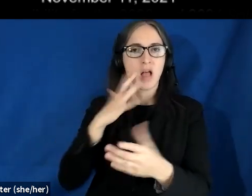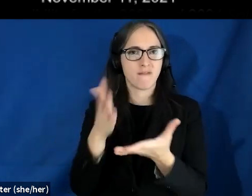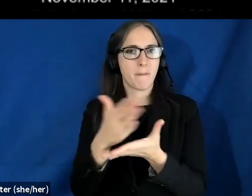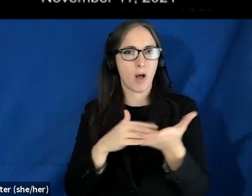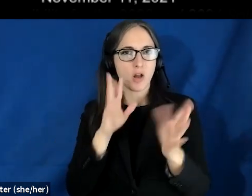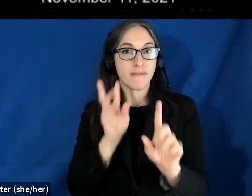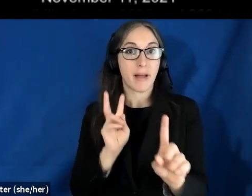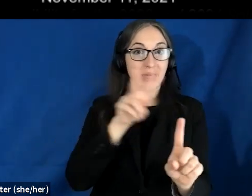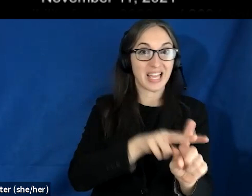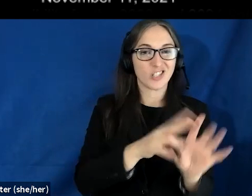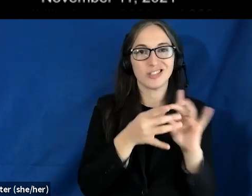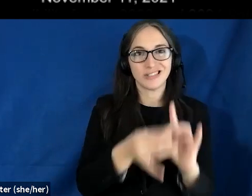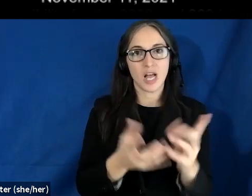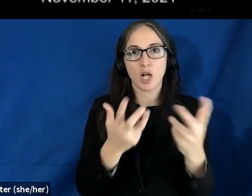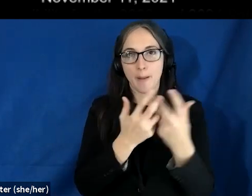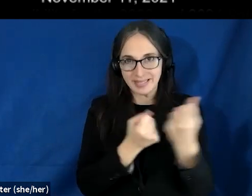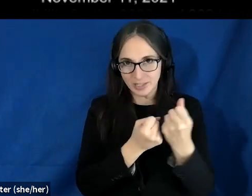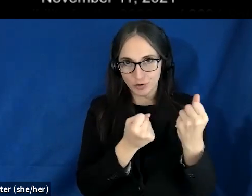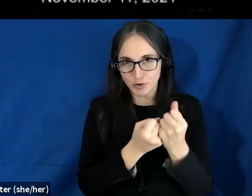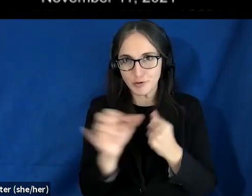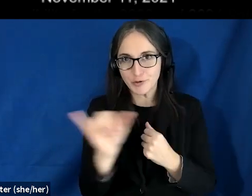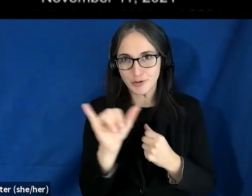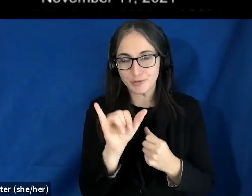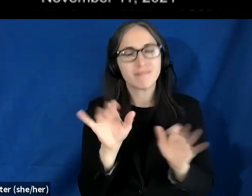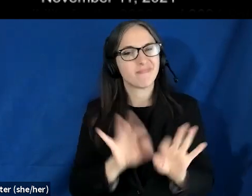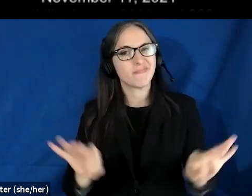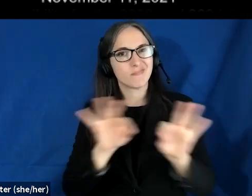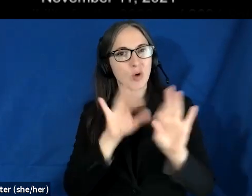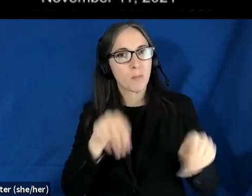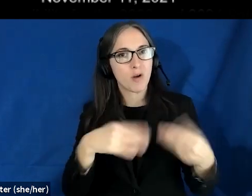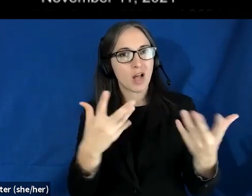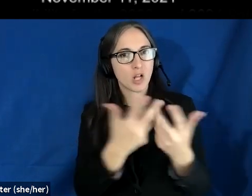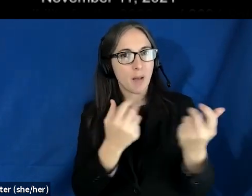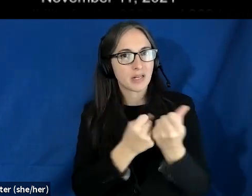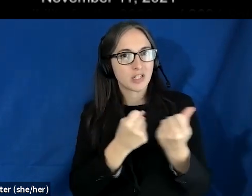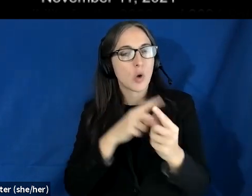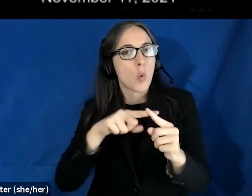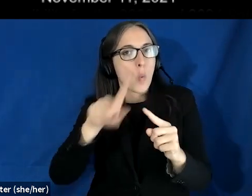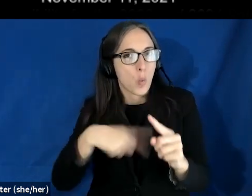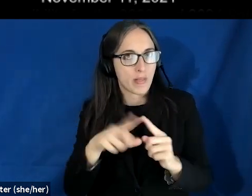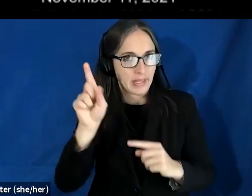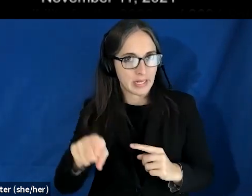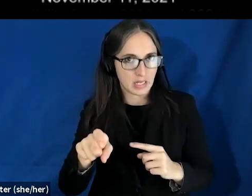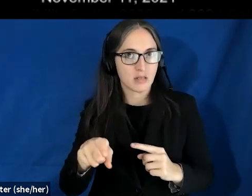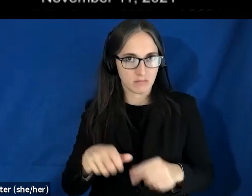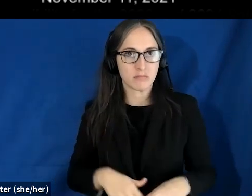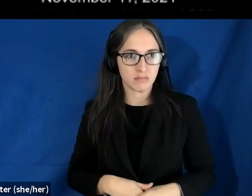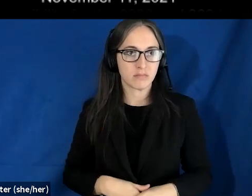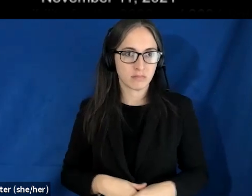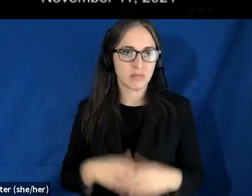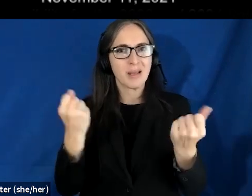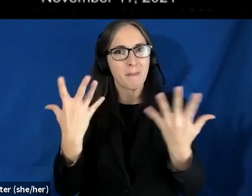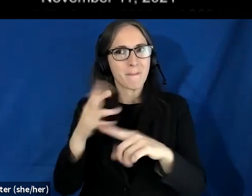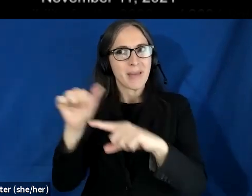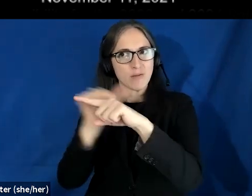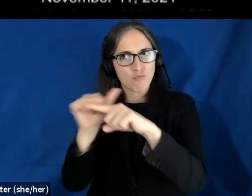the accommodations as well, where it's important to provide accommodations when they're needed with everything that we're doing. So there are a lot of practices